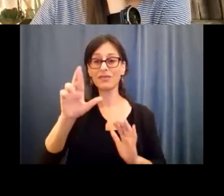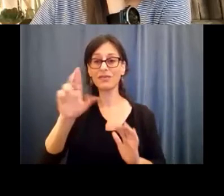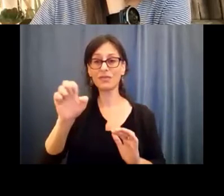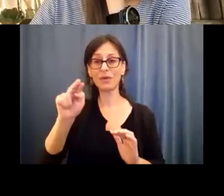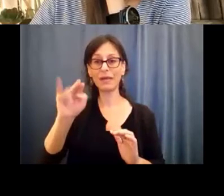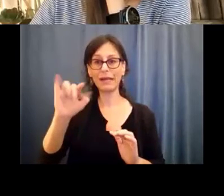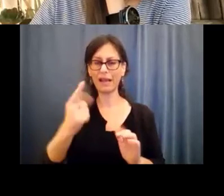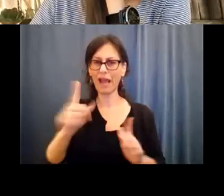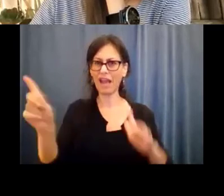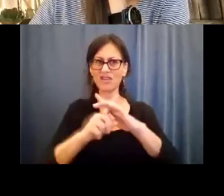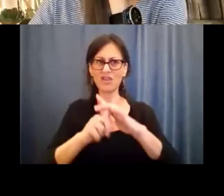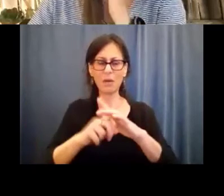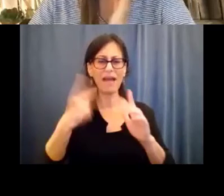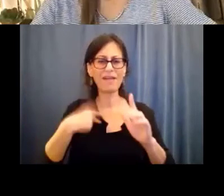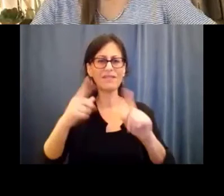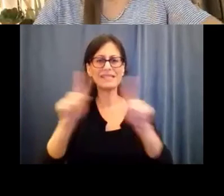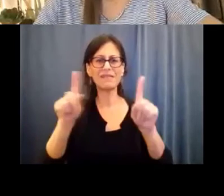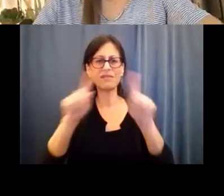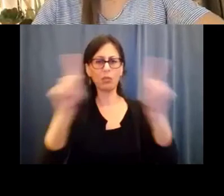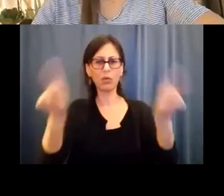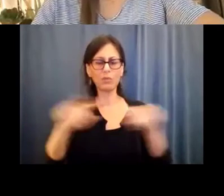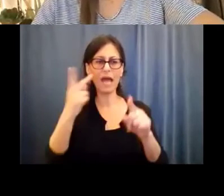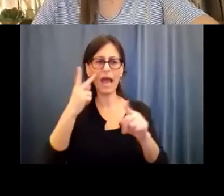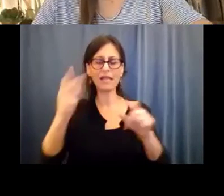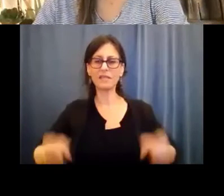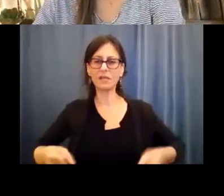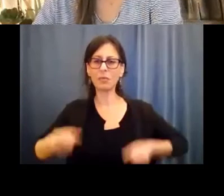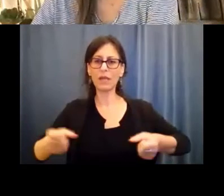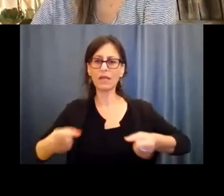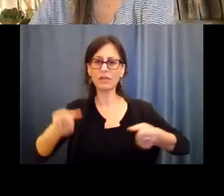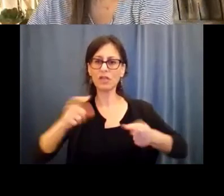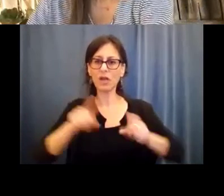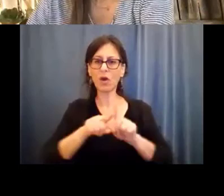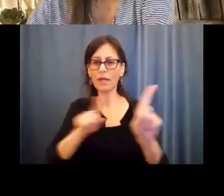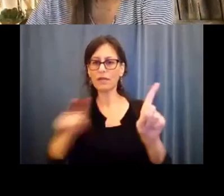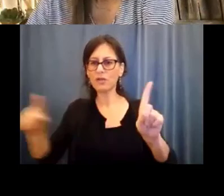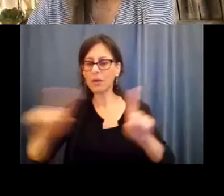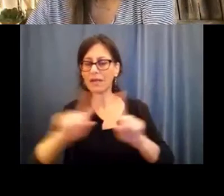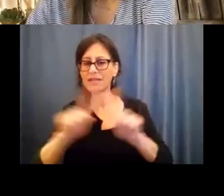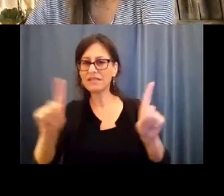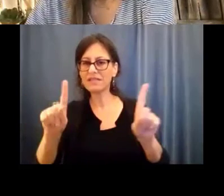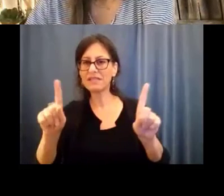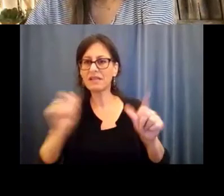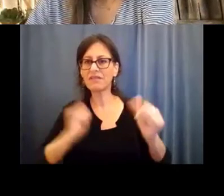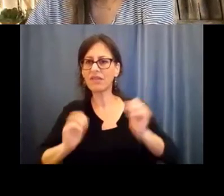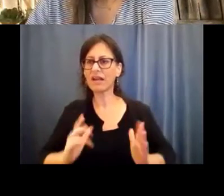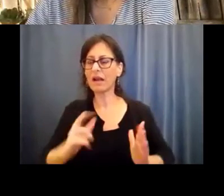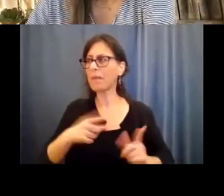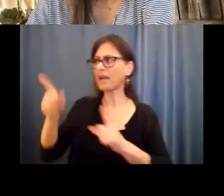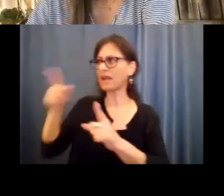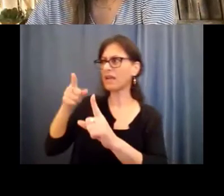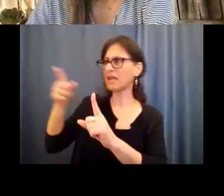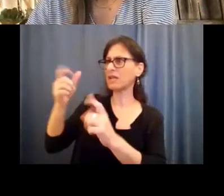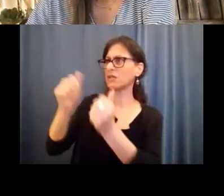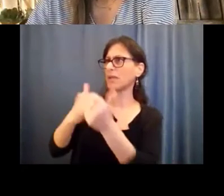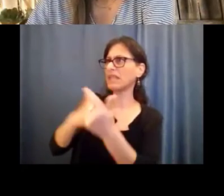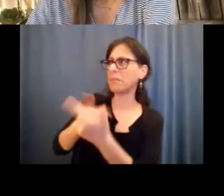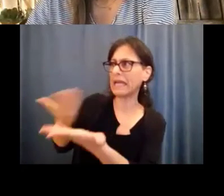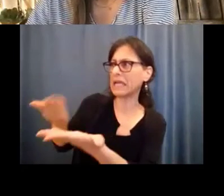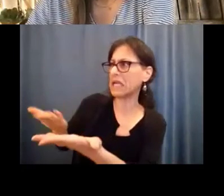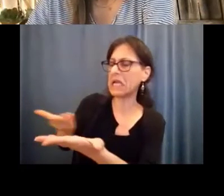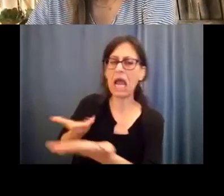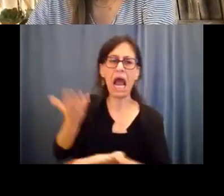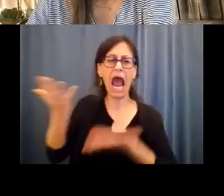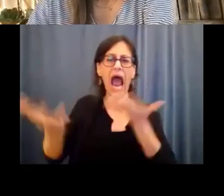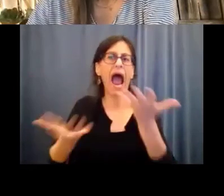show up in a multiplex and there's all these different screening rooms, and I'll see somebody in a wheelchair going into a different movie theater. And I'm like, hey, I think he's with me. I don't